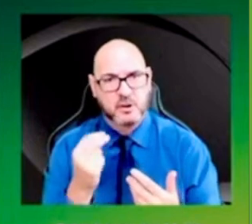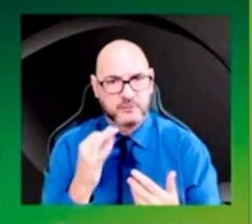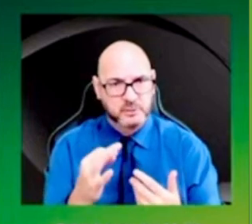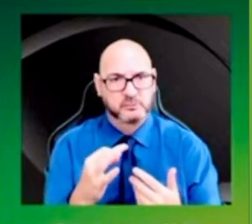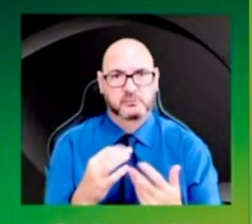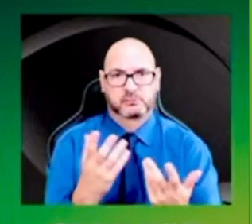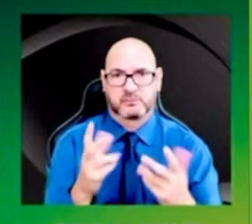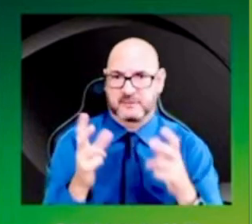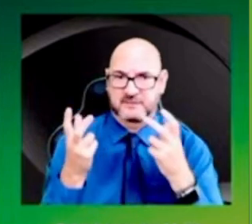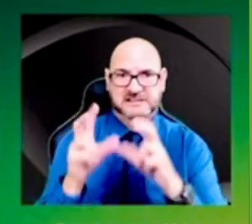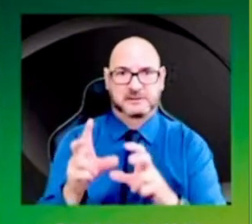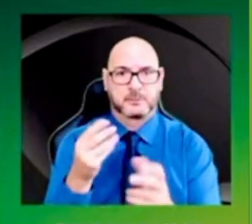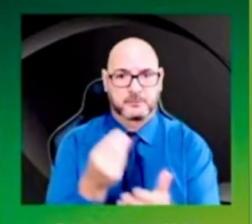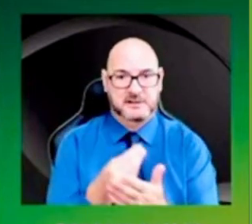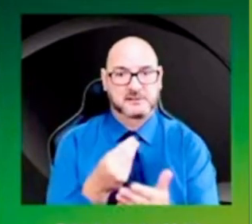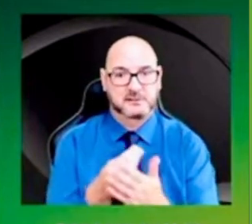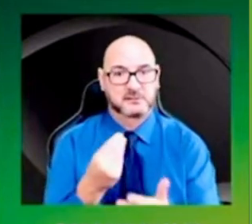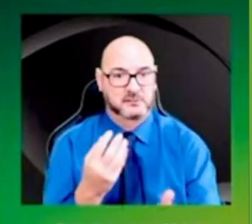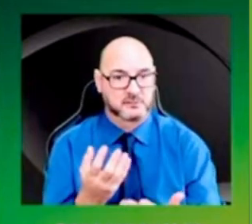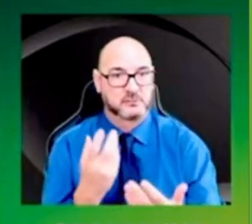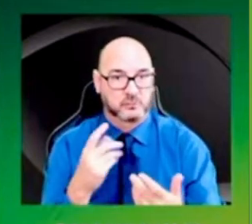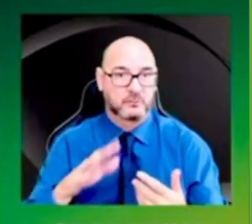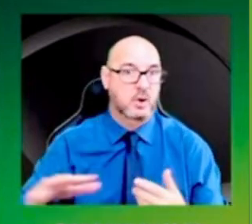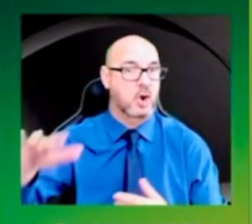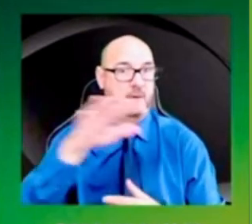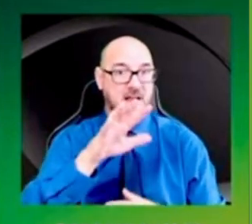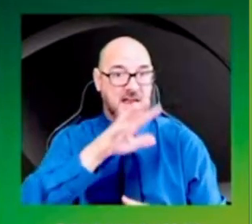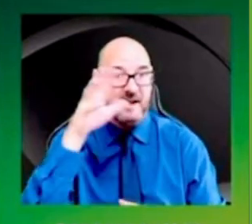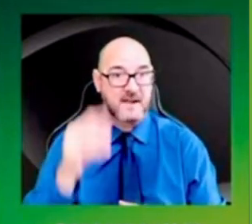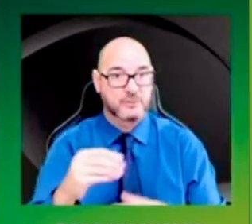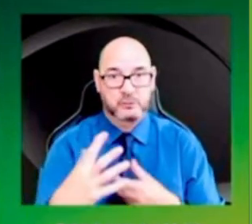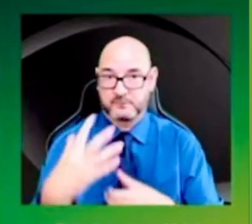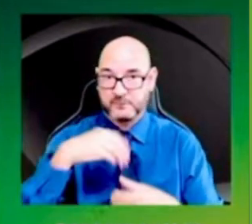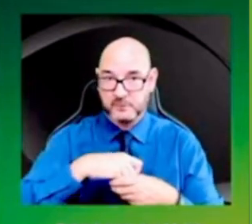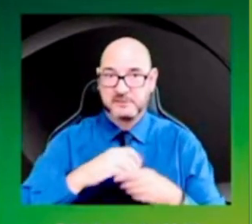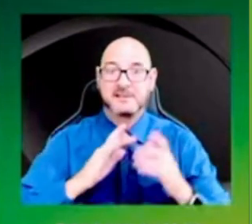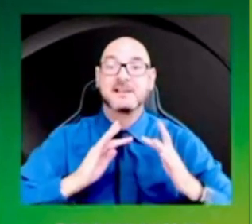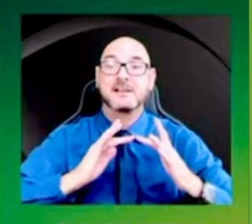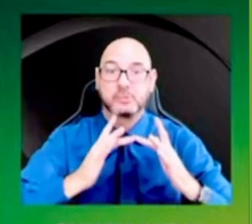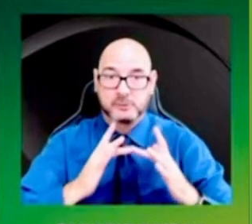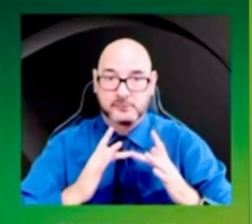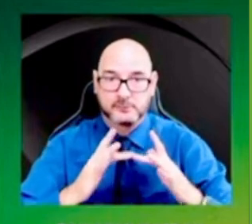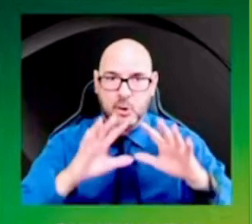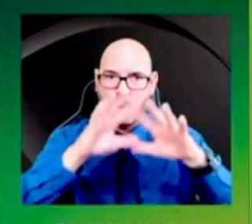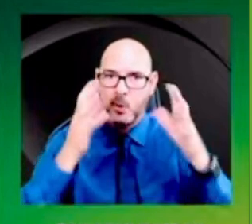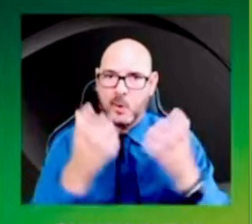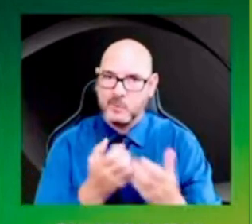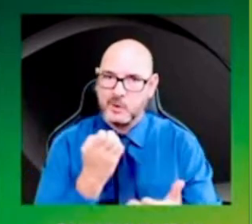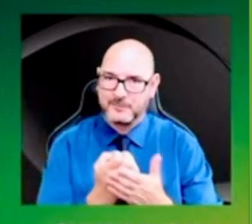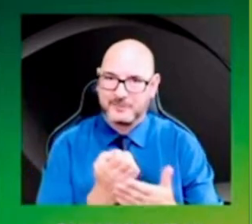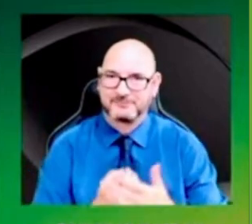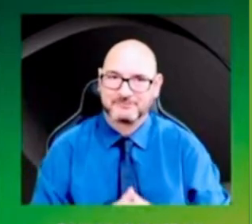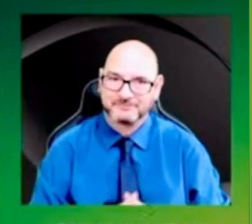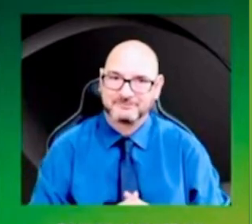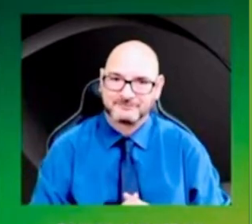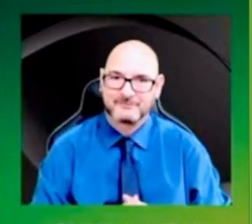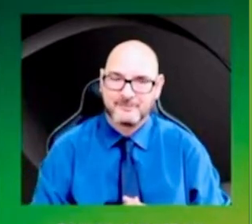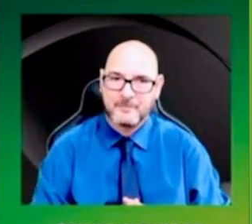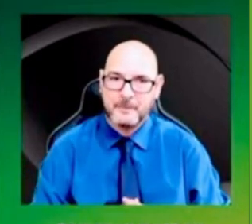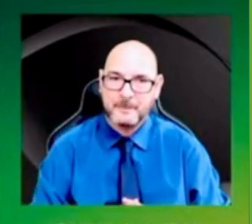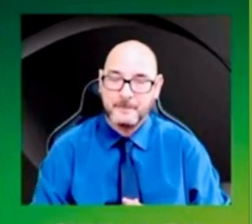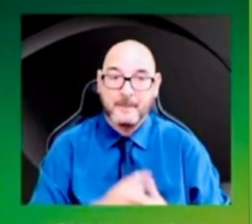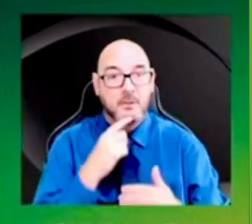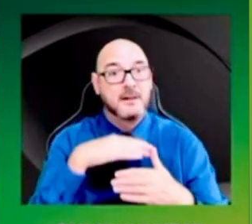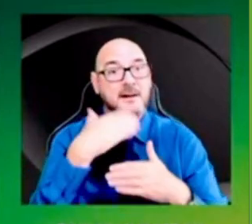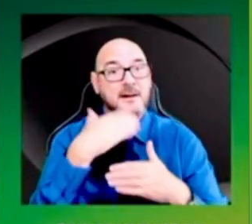the continent can participate in the digital and global economy. As a next step, today,